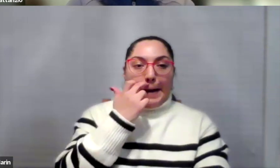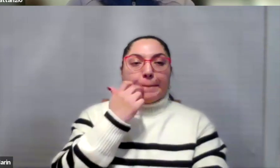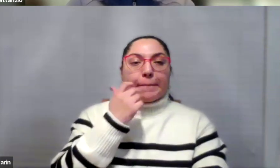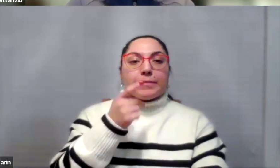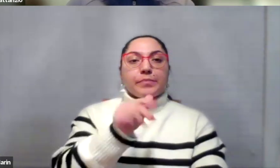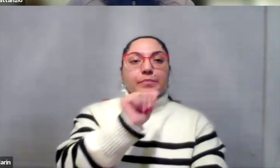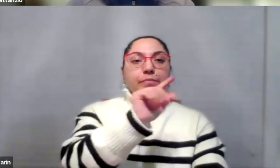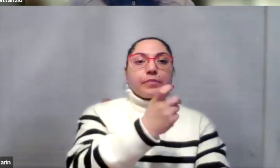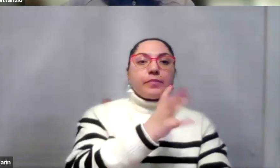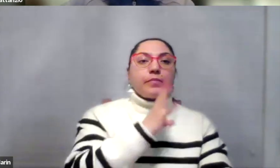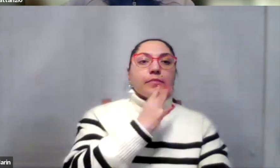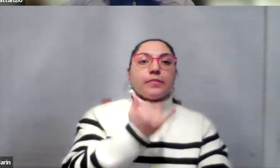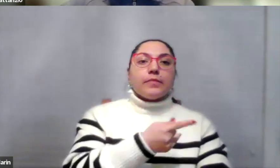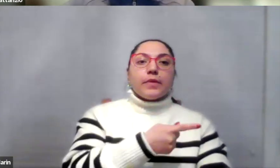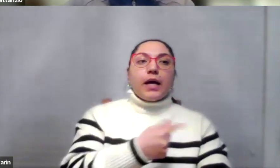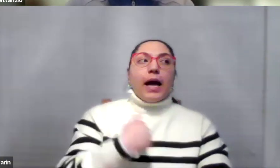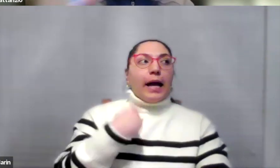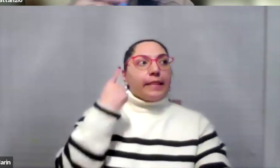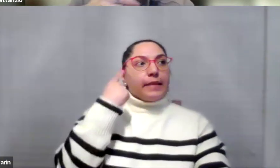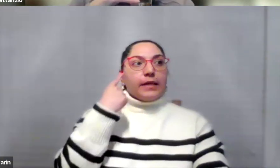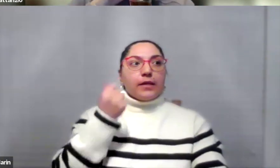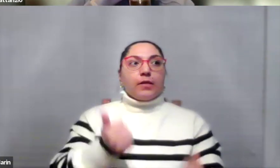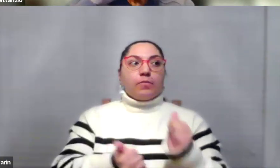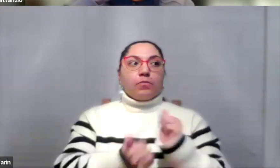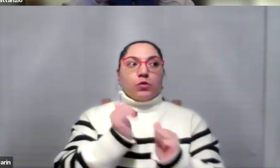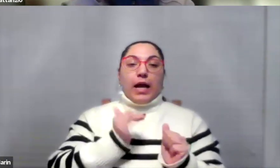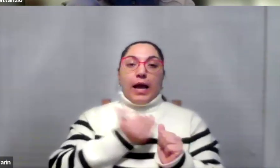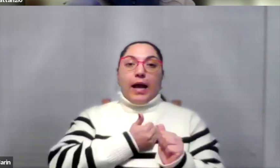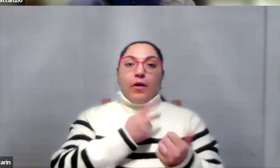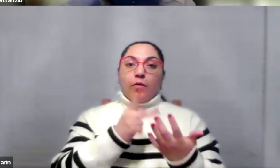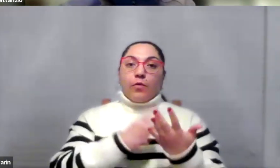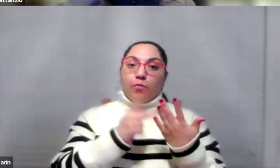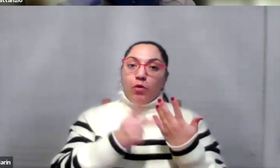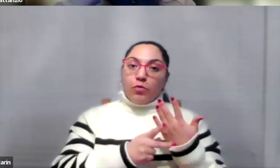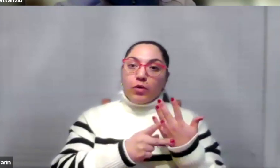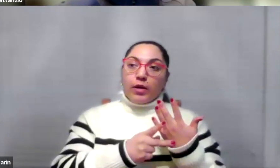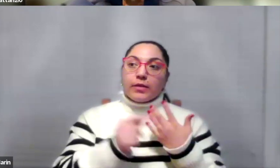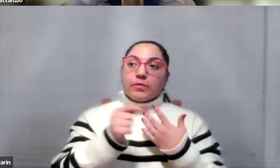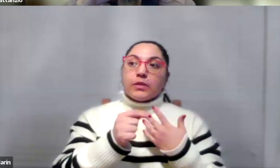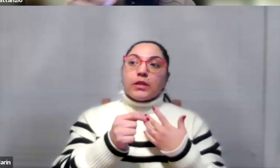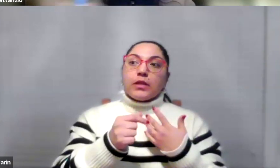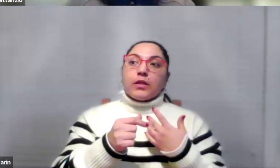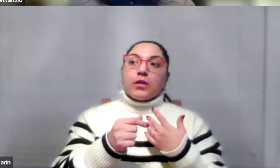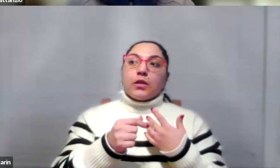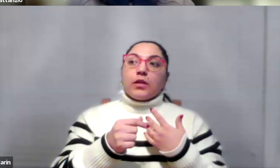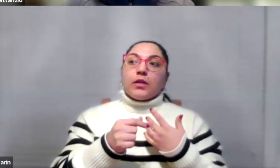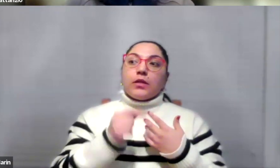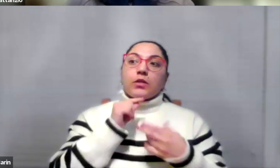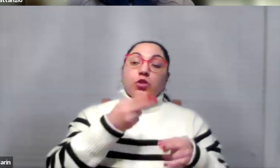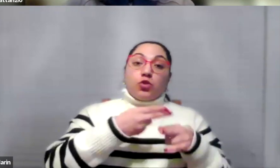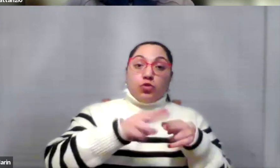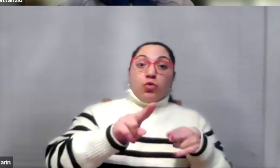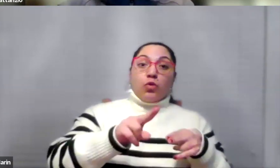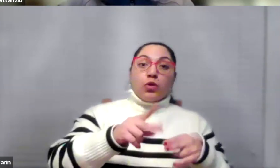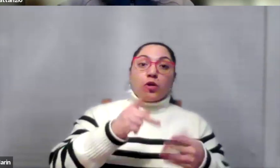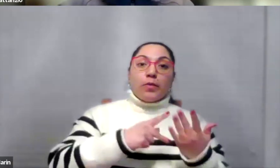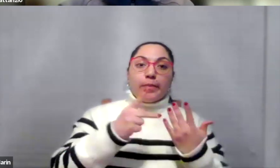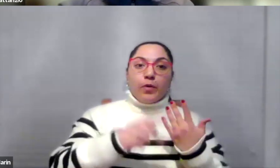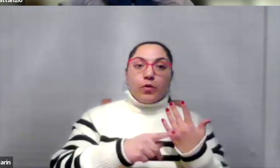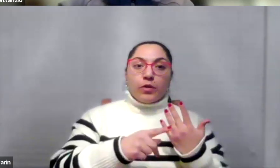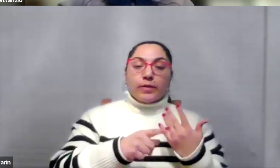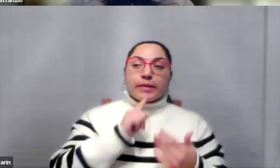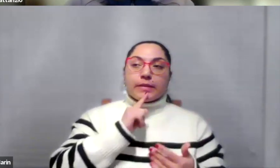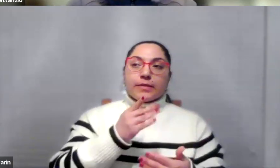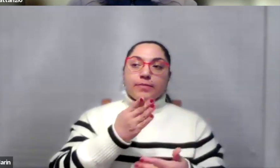Yeah, I think a lot of the programs that Sean was talking about earlier as shorter term programs, also a part of